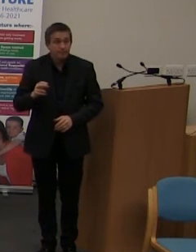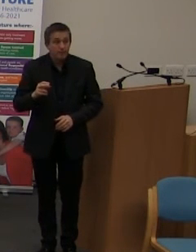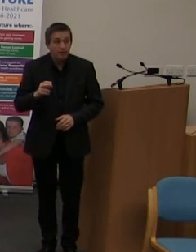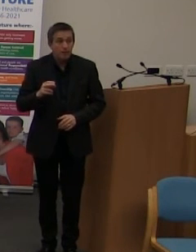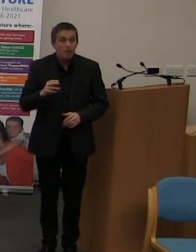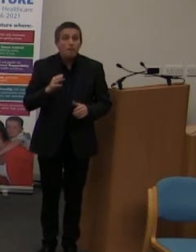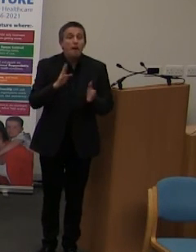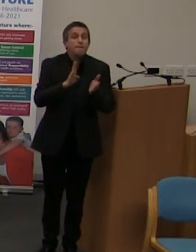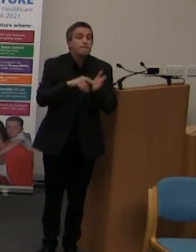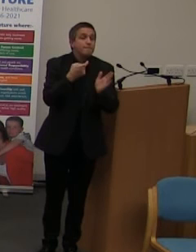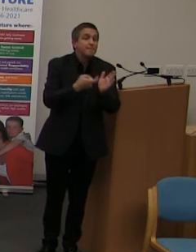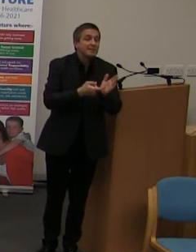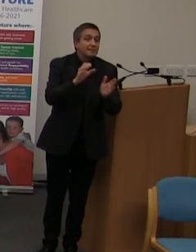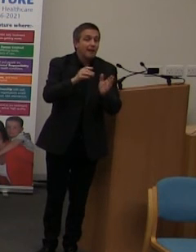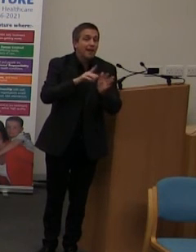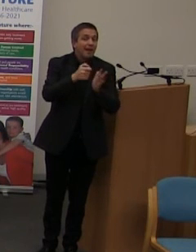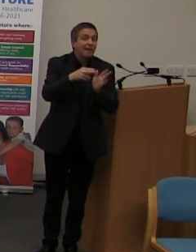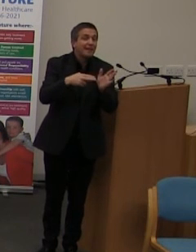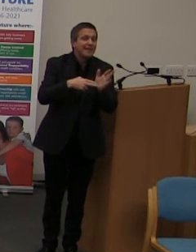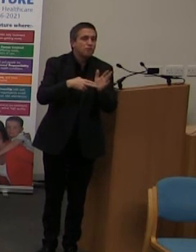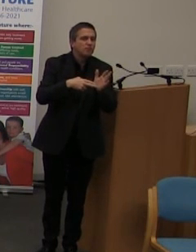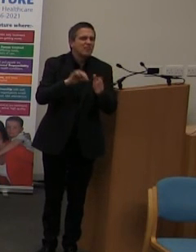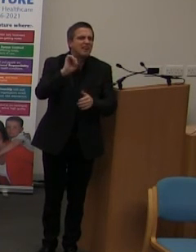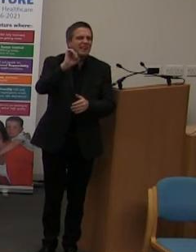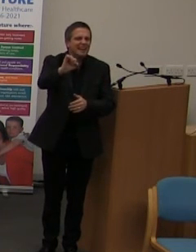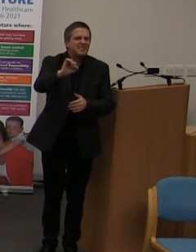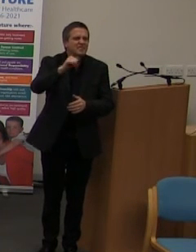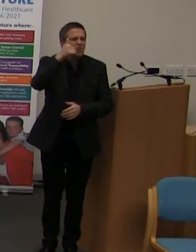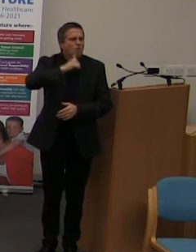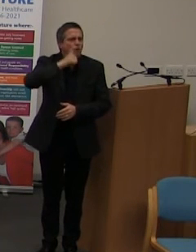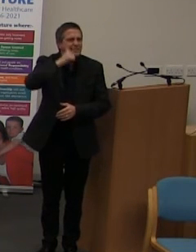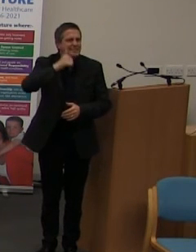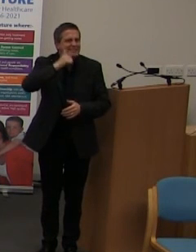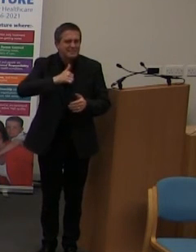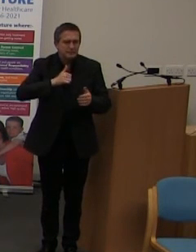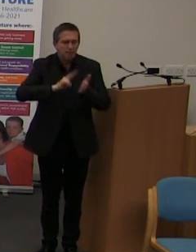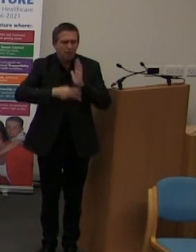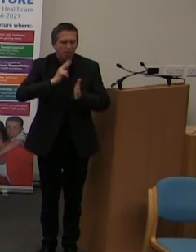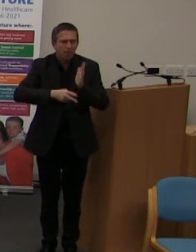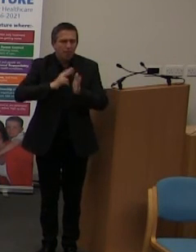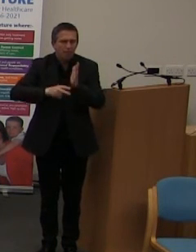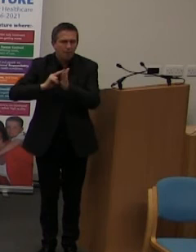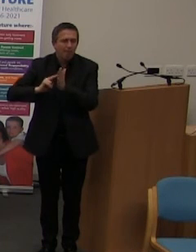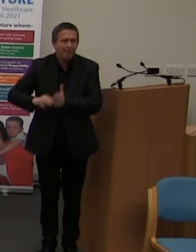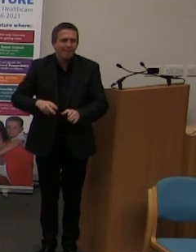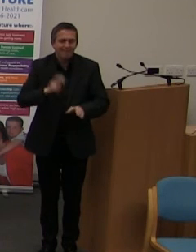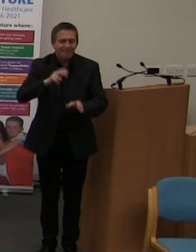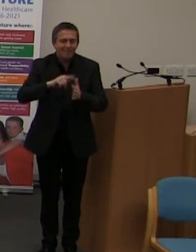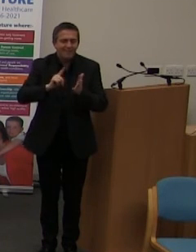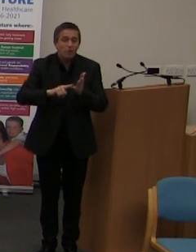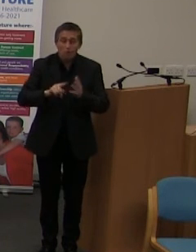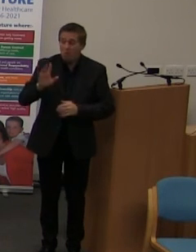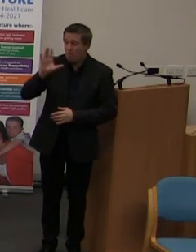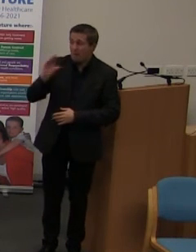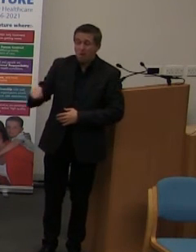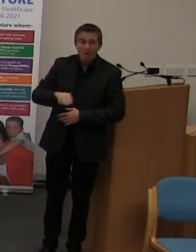certain Mr. Cameron and Osborne and all his cronies before Brexit. That there's about